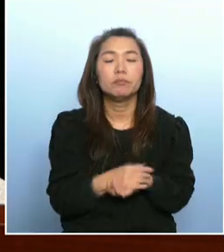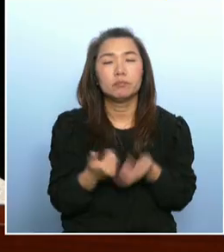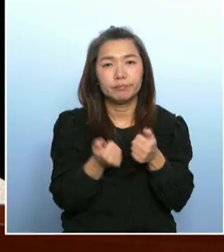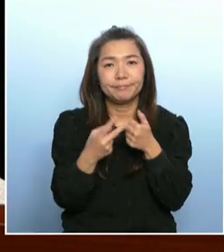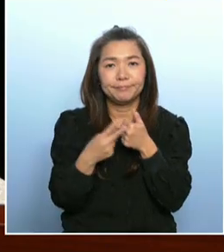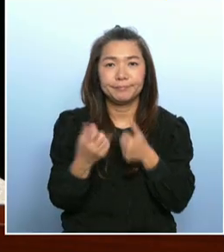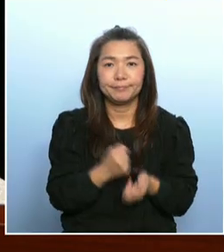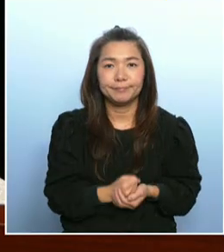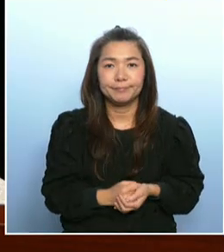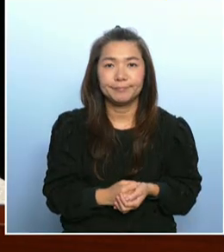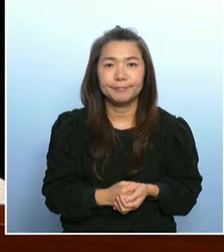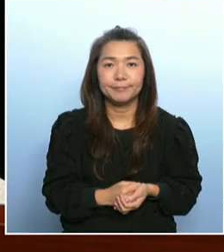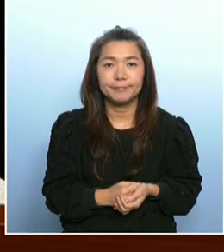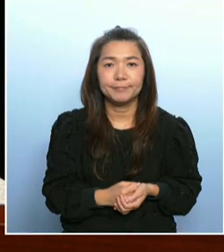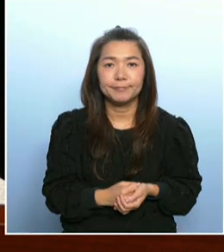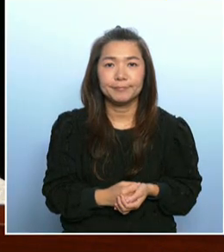Thank you.